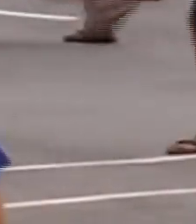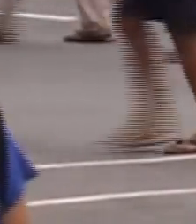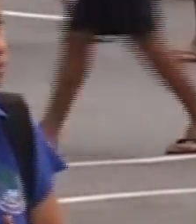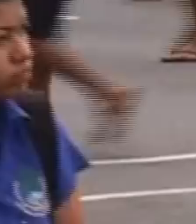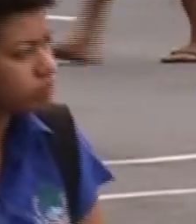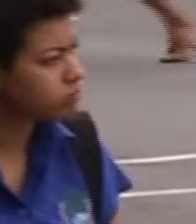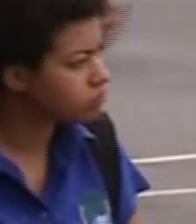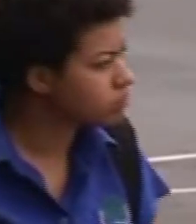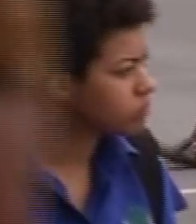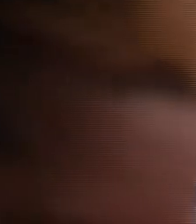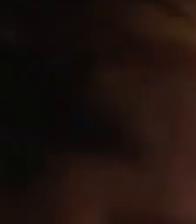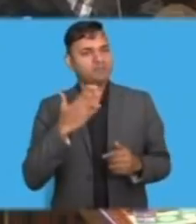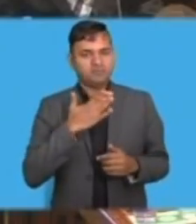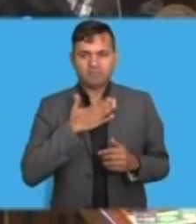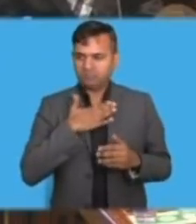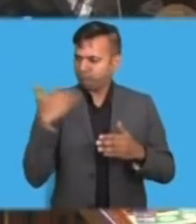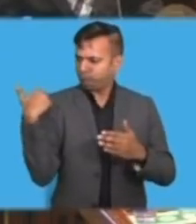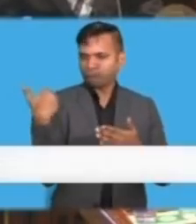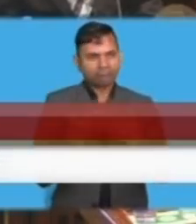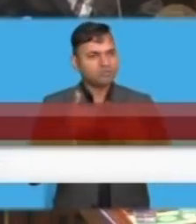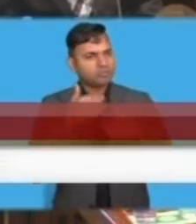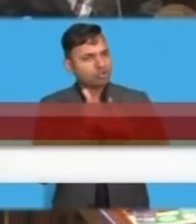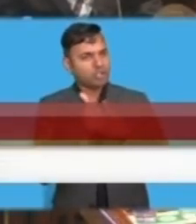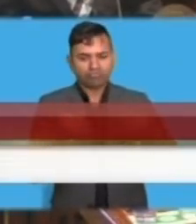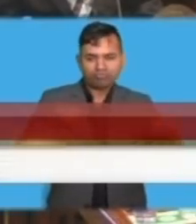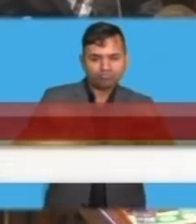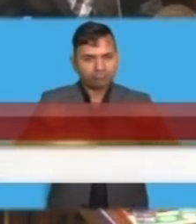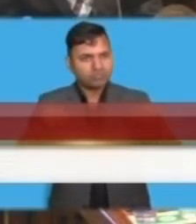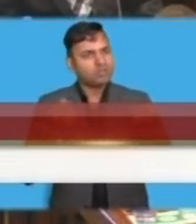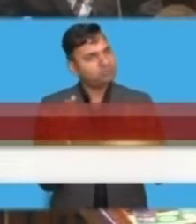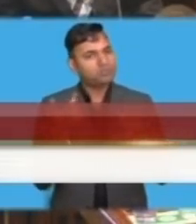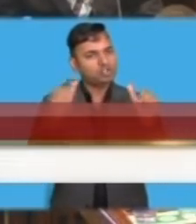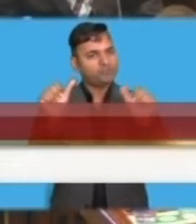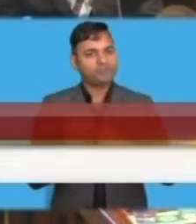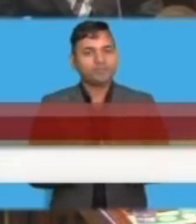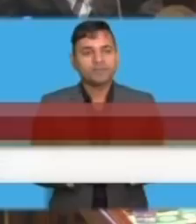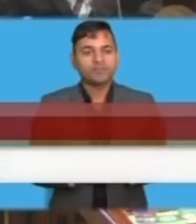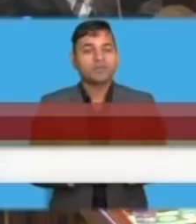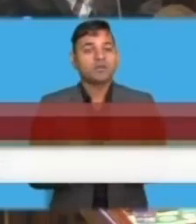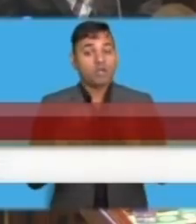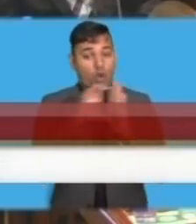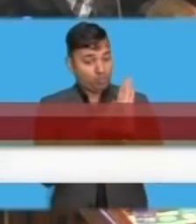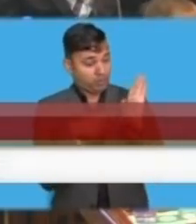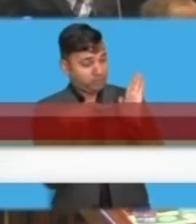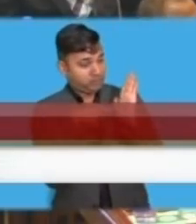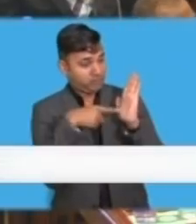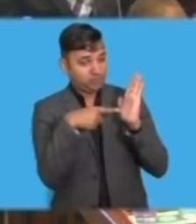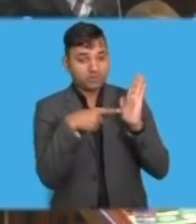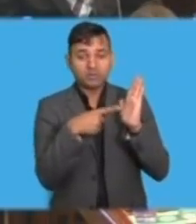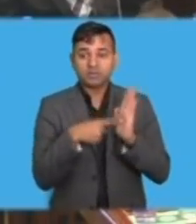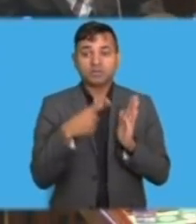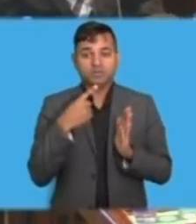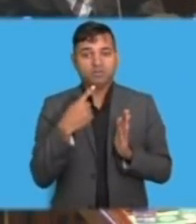physical ability or where they live. In the very preamble to the Fijian Constitution, Madam Speaker, it states clearly that we